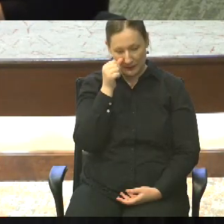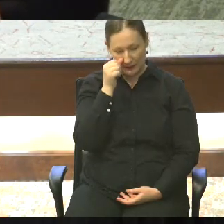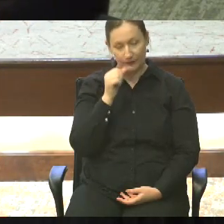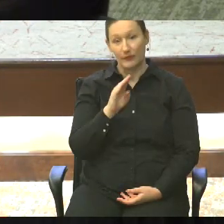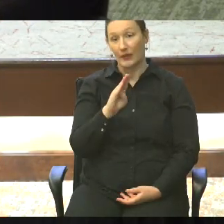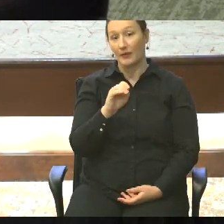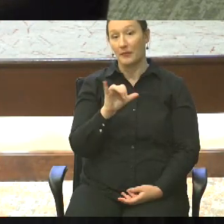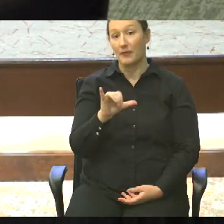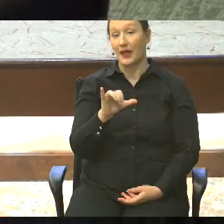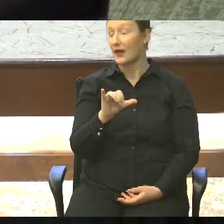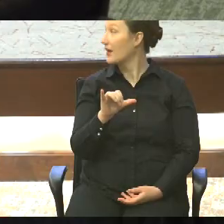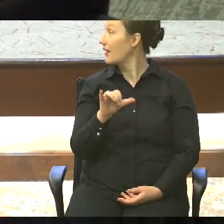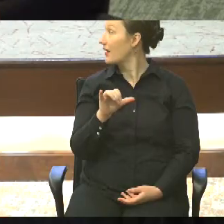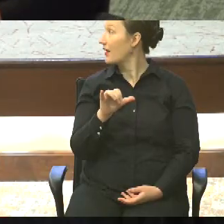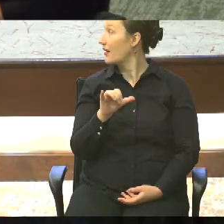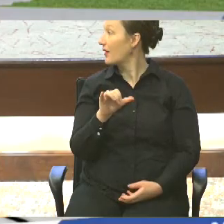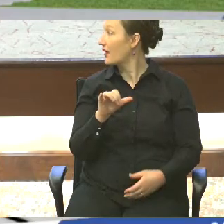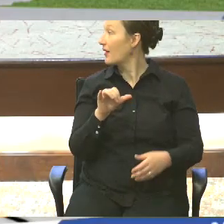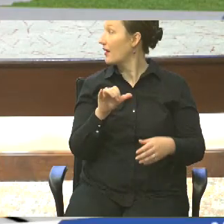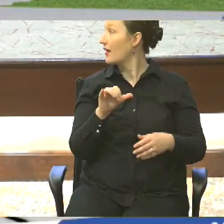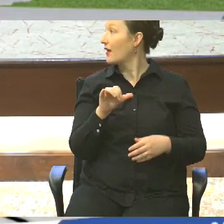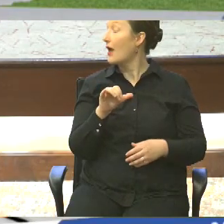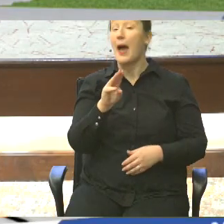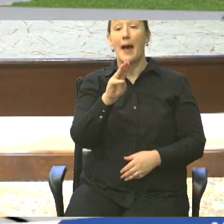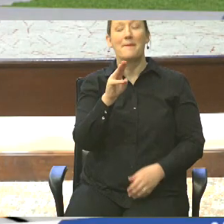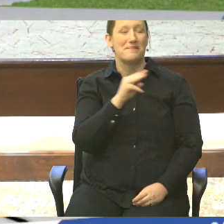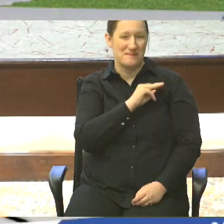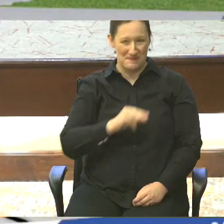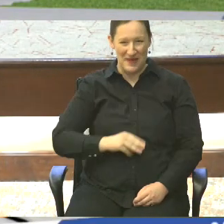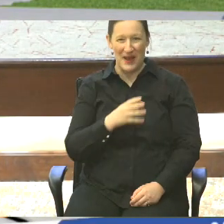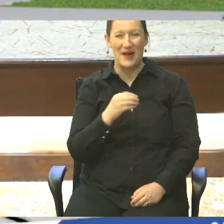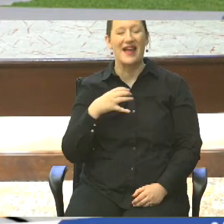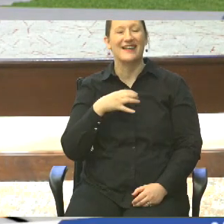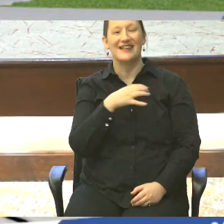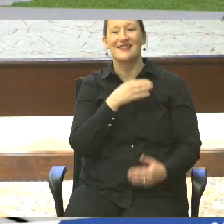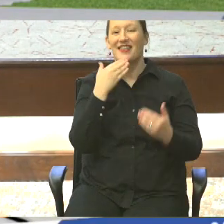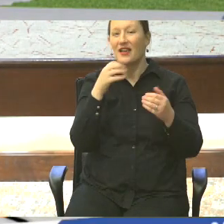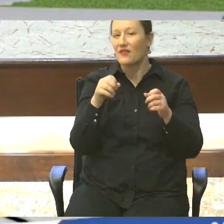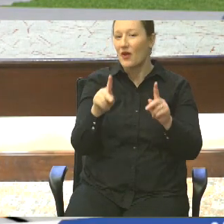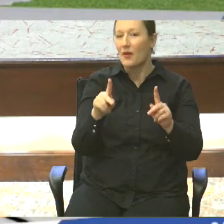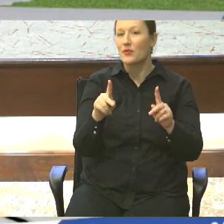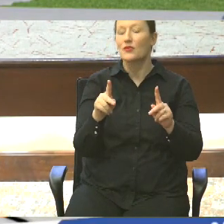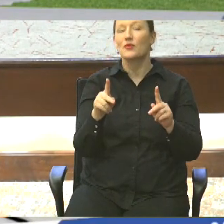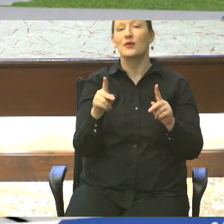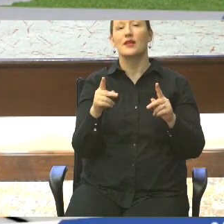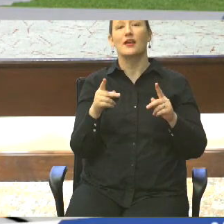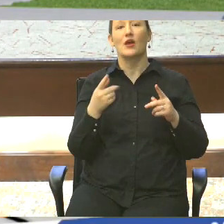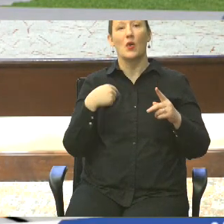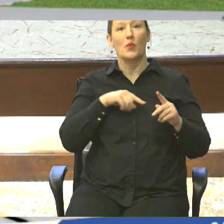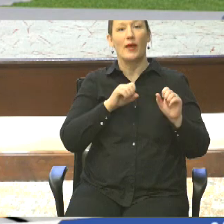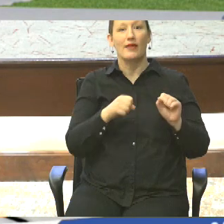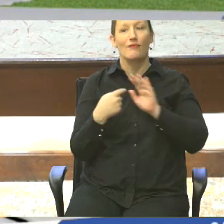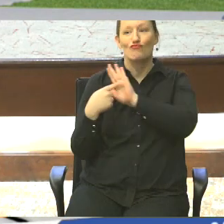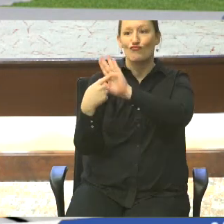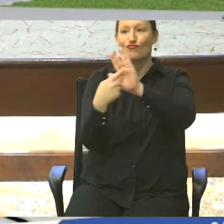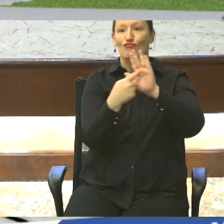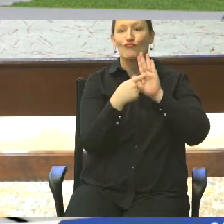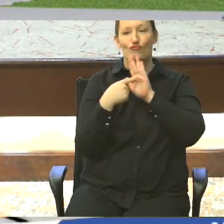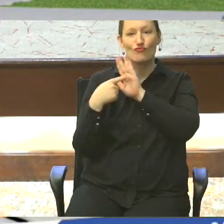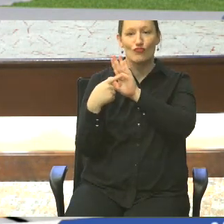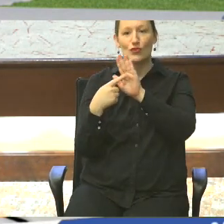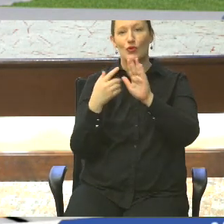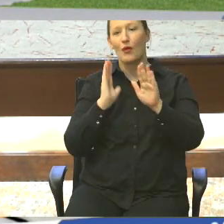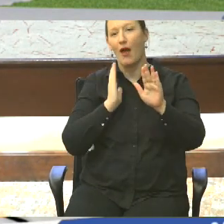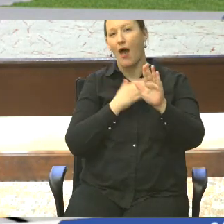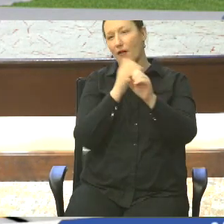Mayor and council, thank you so much for the opportunity to provide a little bit of a preview of what we have